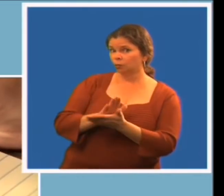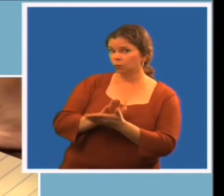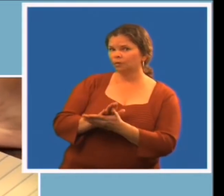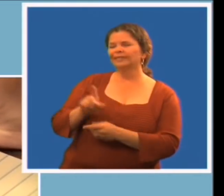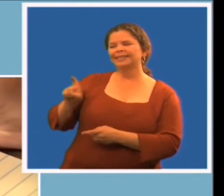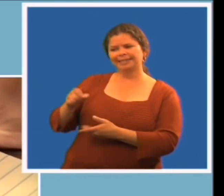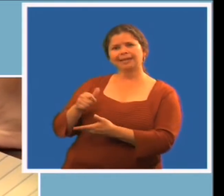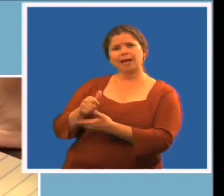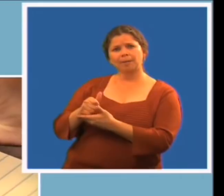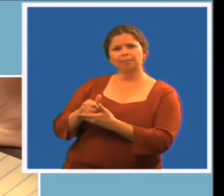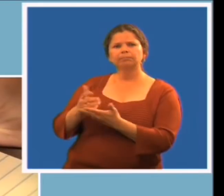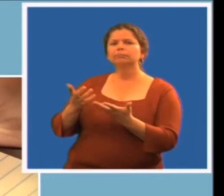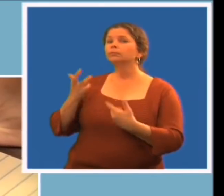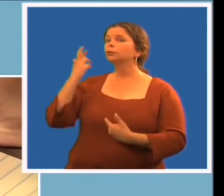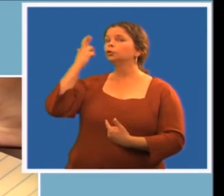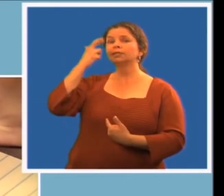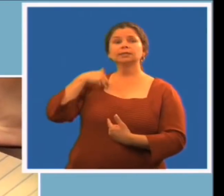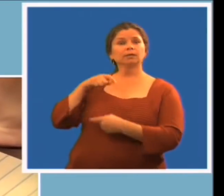Yes?